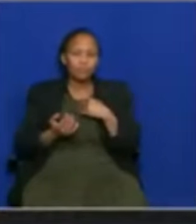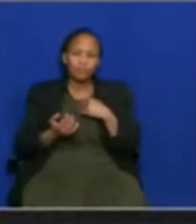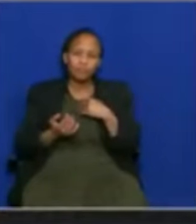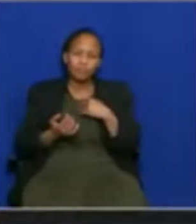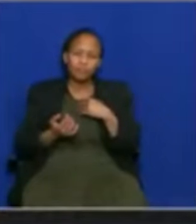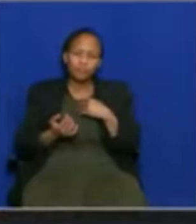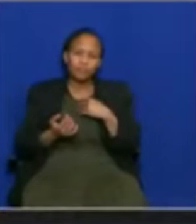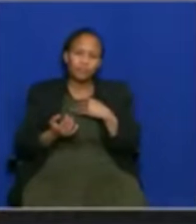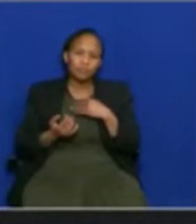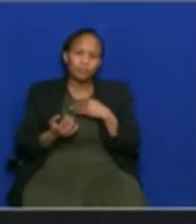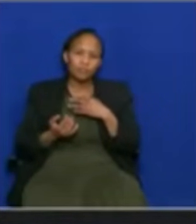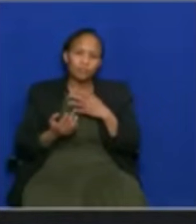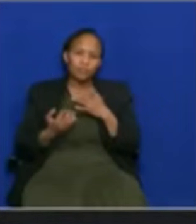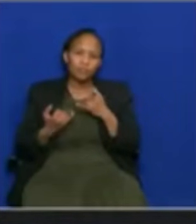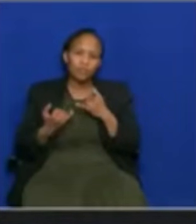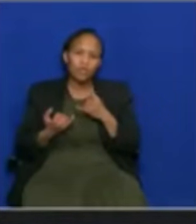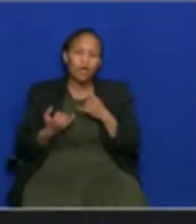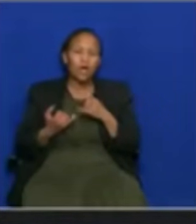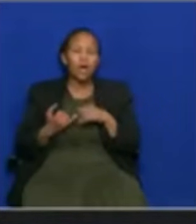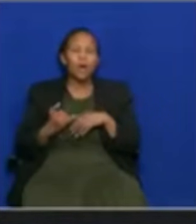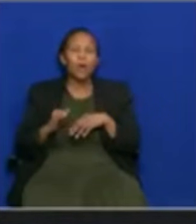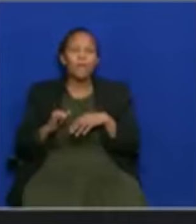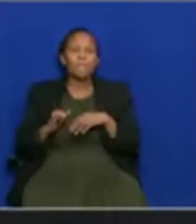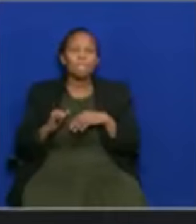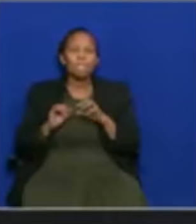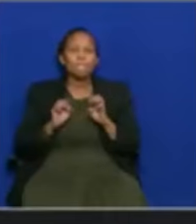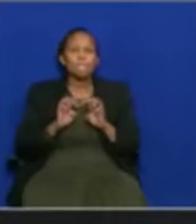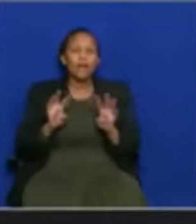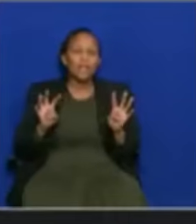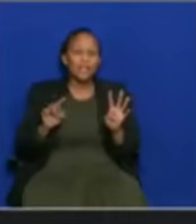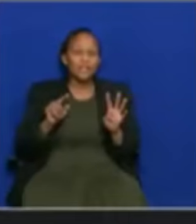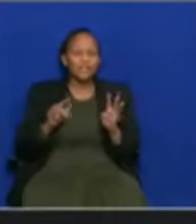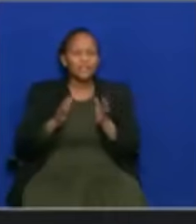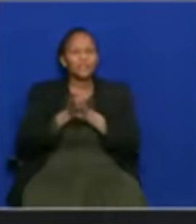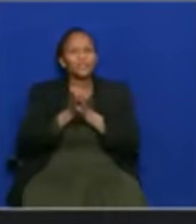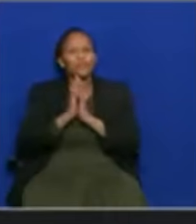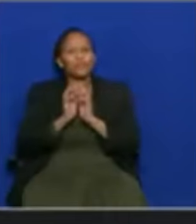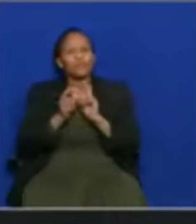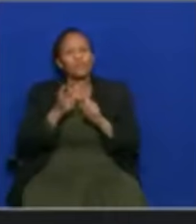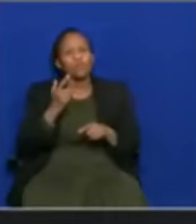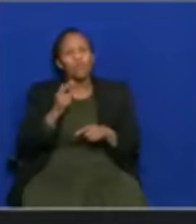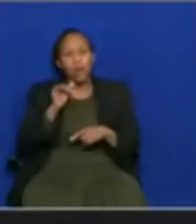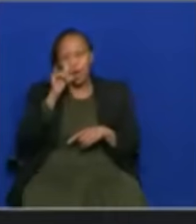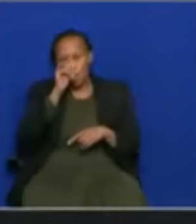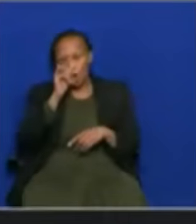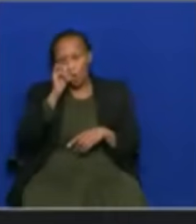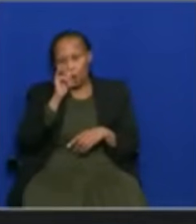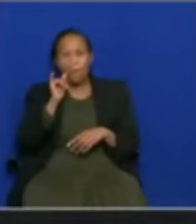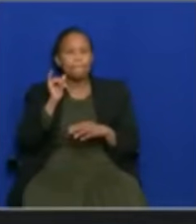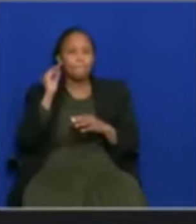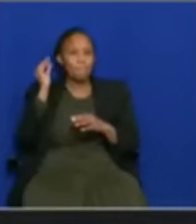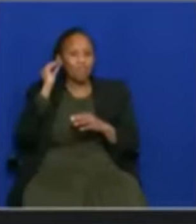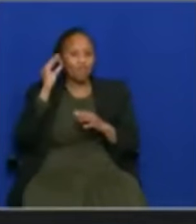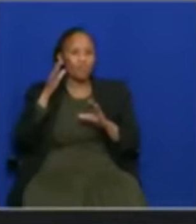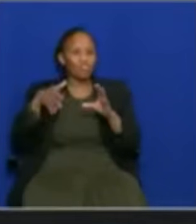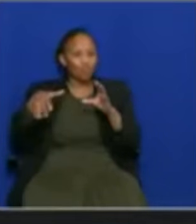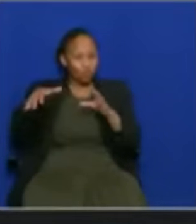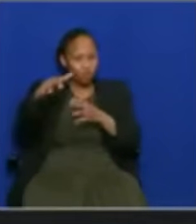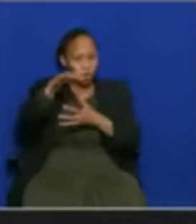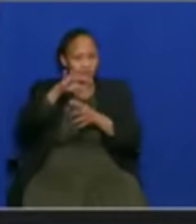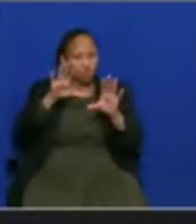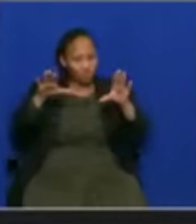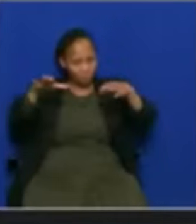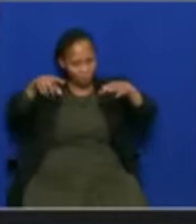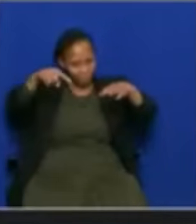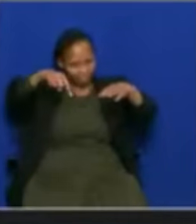requested from crime intelligence, meaning these are the people that, they request to be on the panels. So it's a request